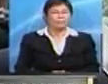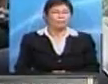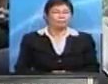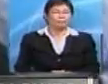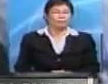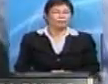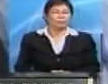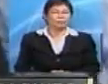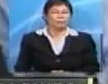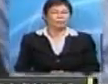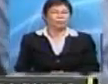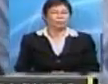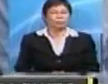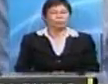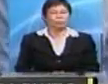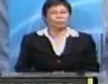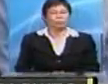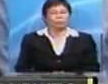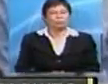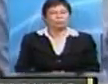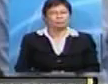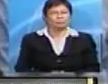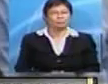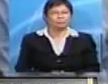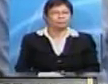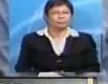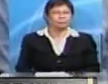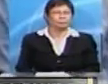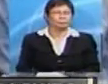Hi. Could you confirm that